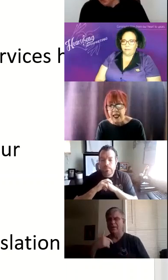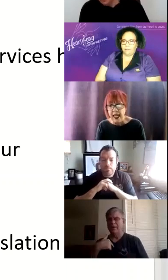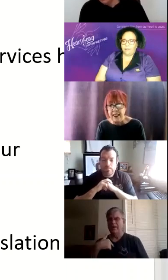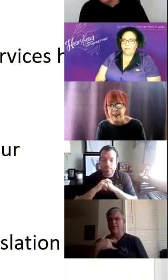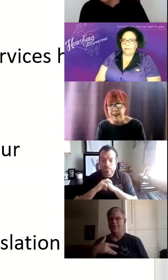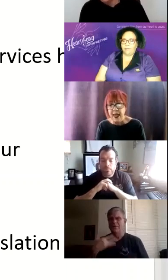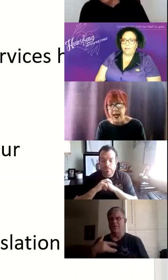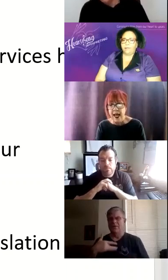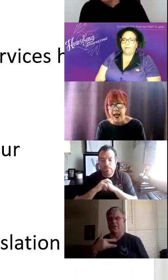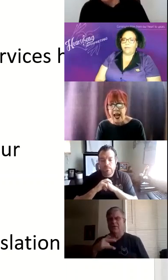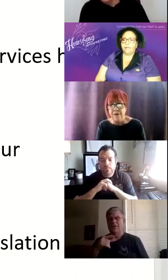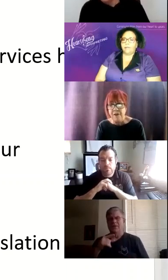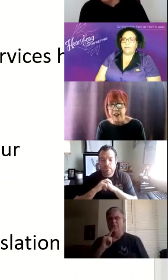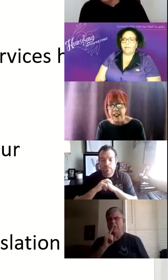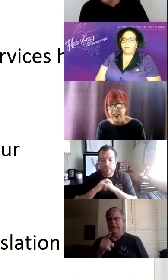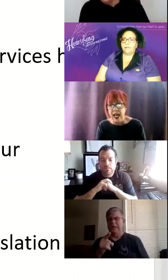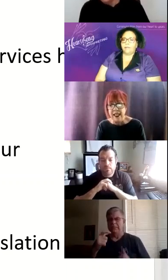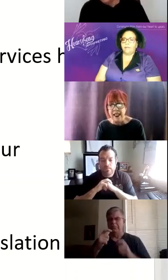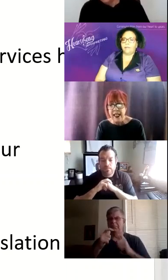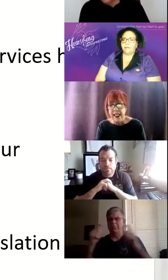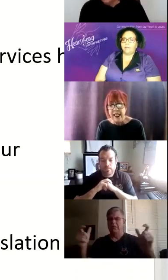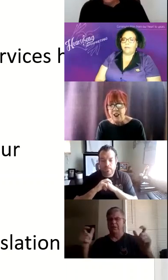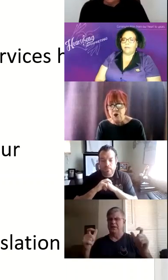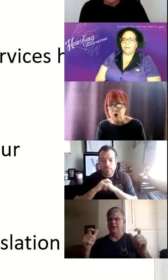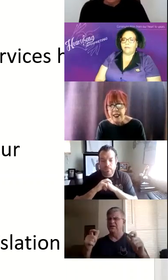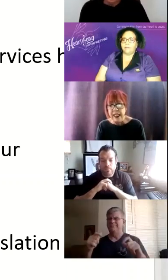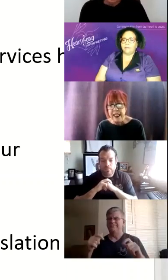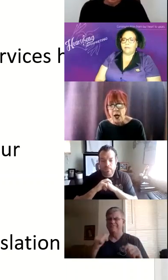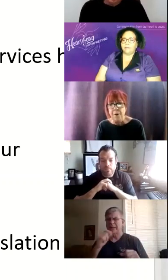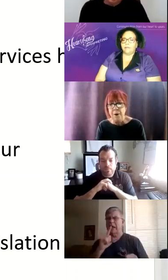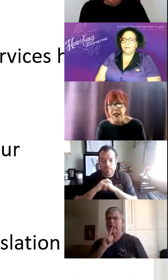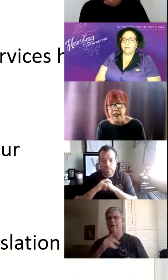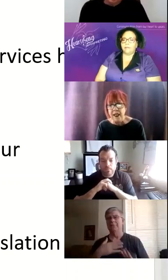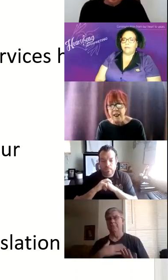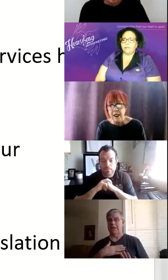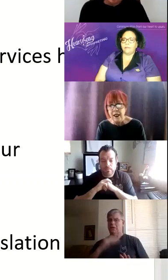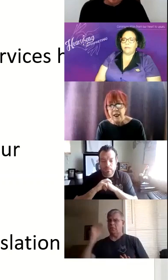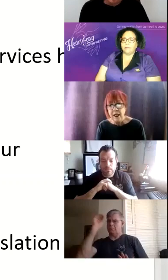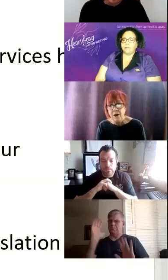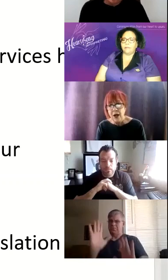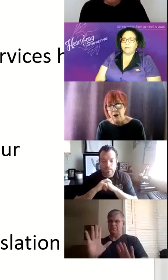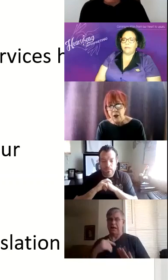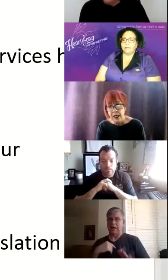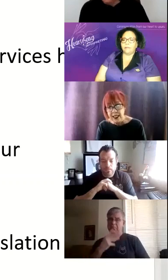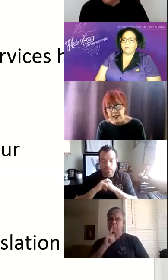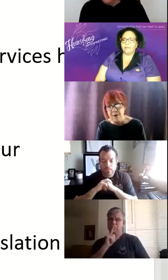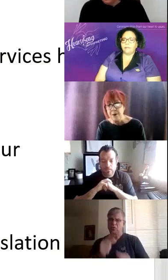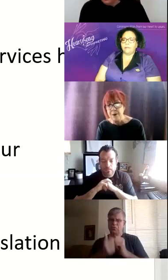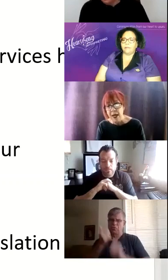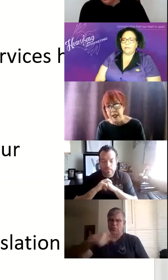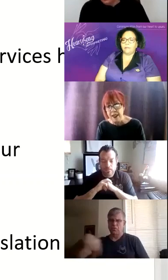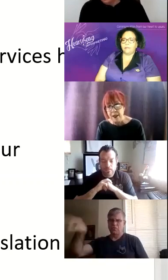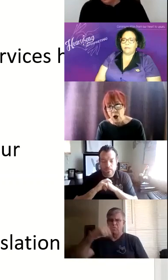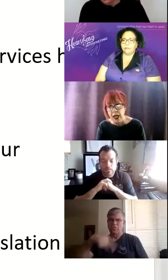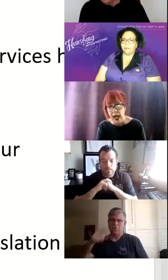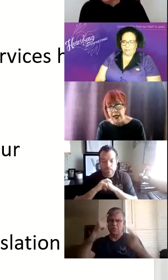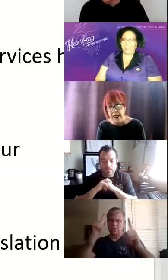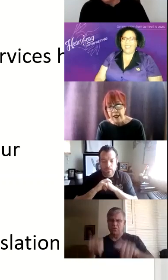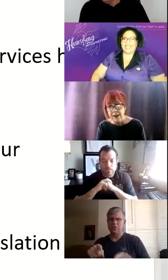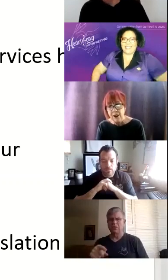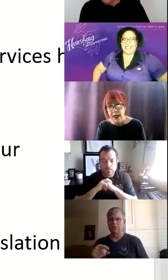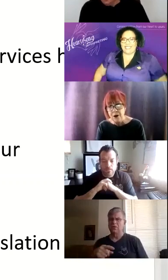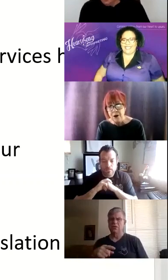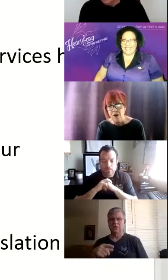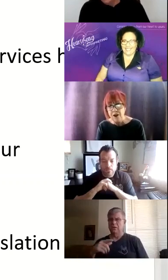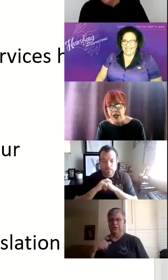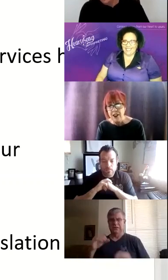online lessons, and I feel like it's really a big, well, this is my opinion, okay?